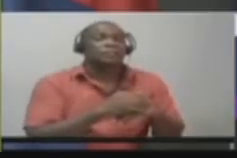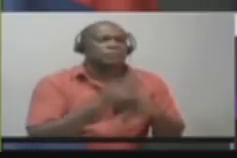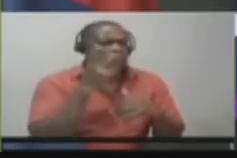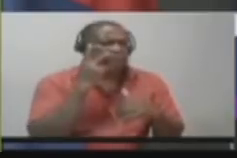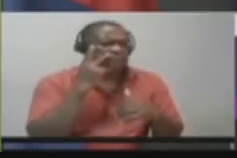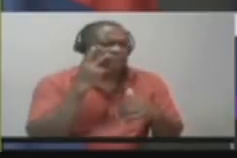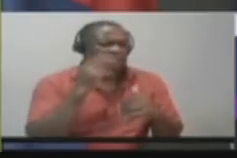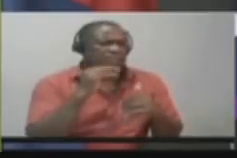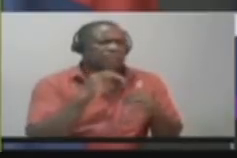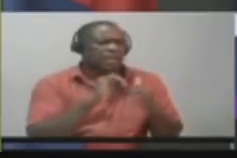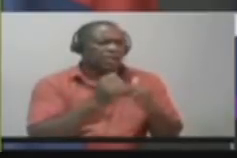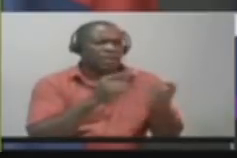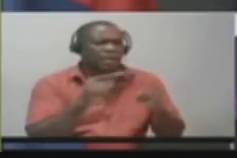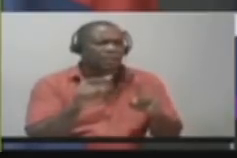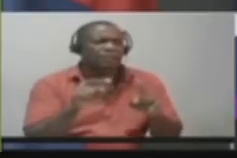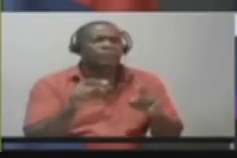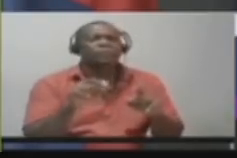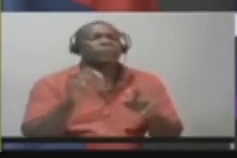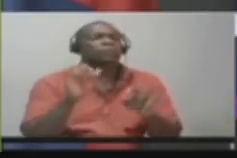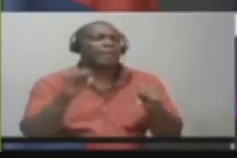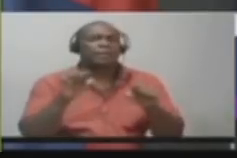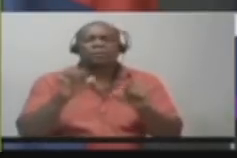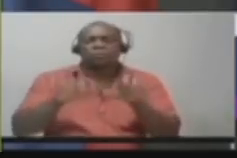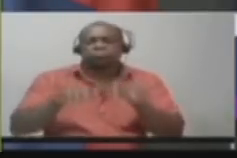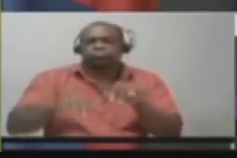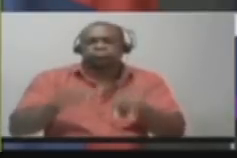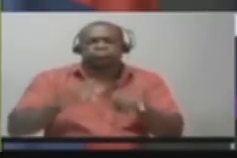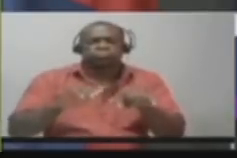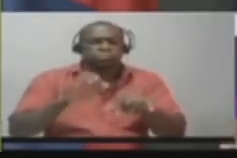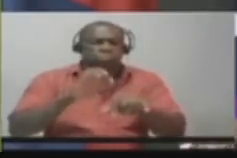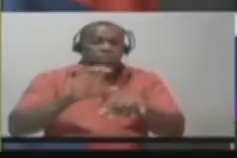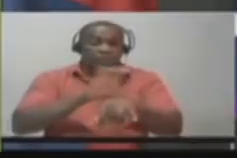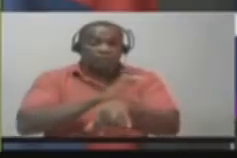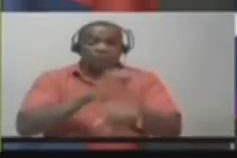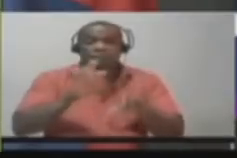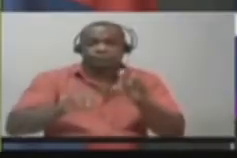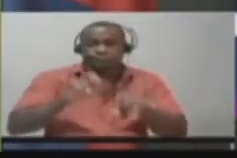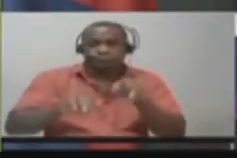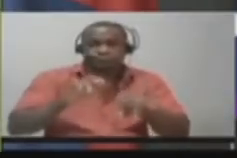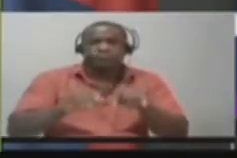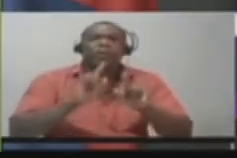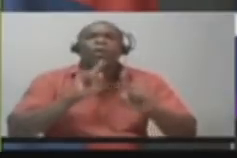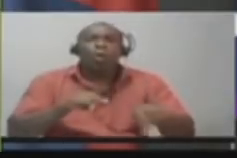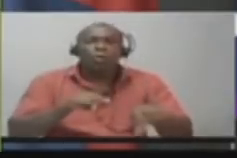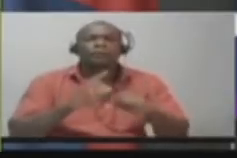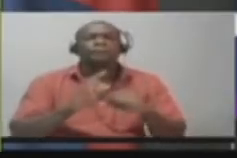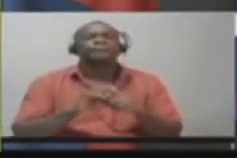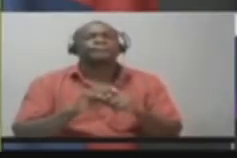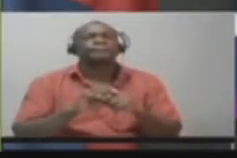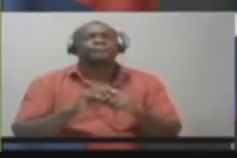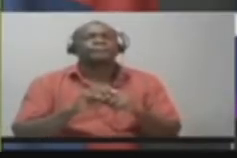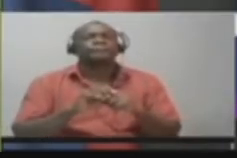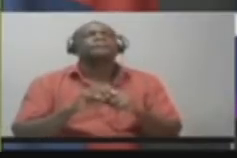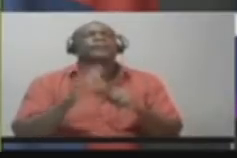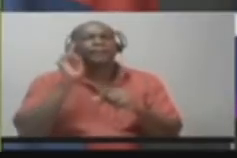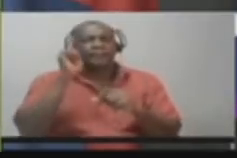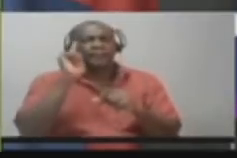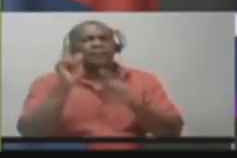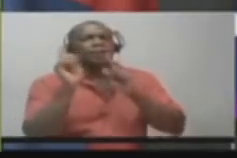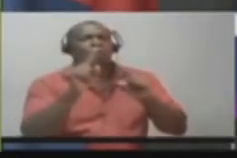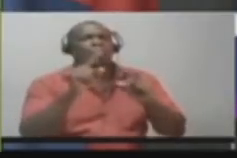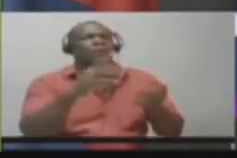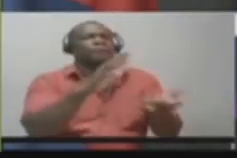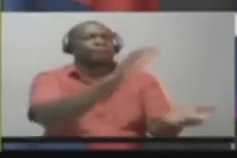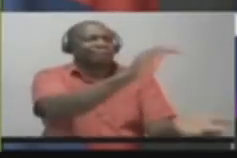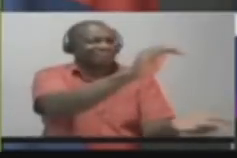this country, if we just give it to those who are ready today, we face the discrimination argument. But we are looking to see where